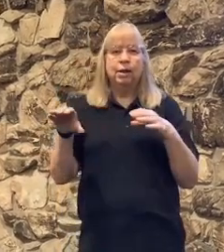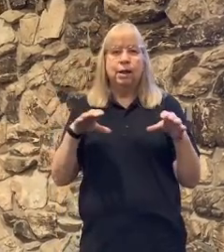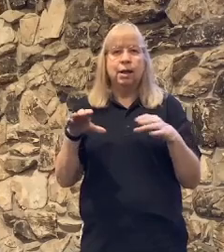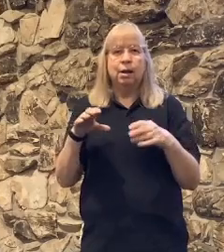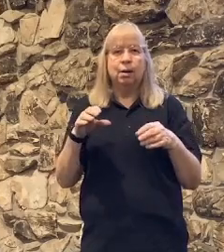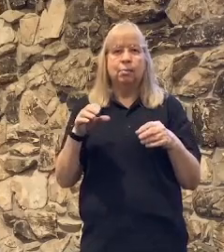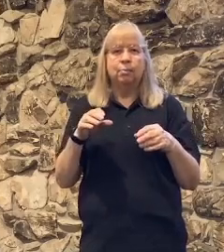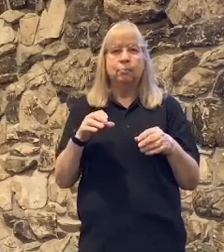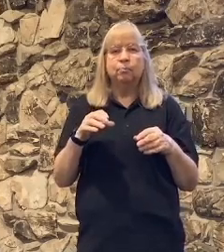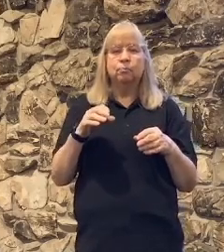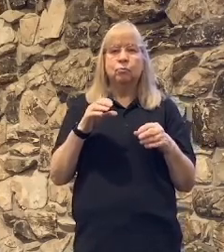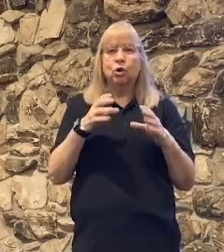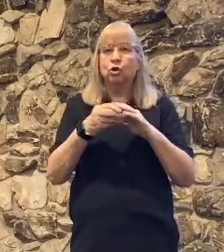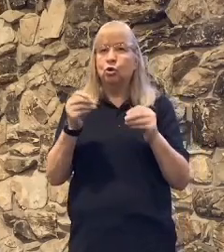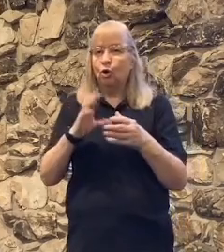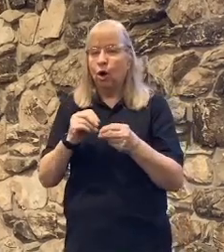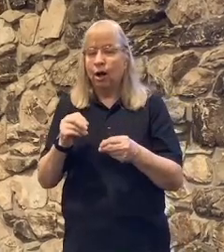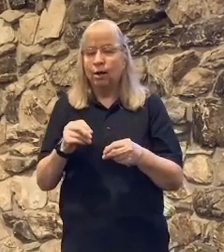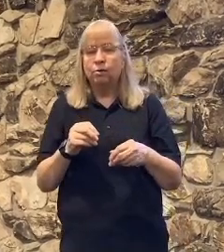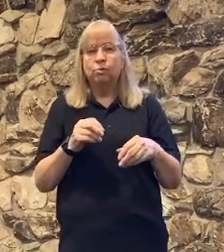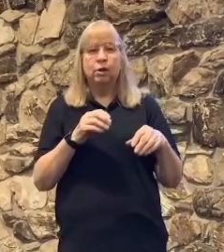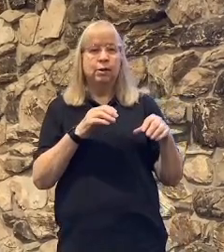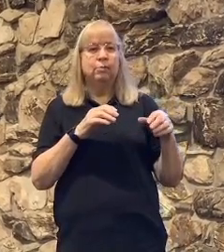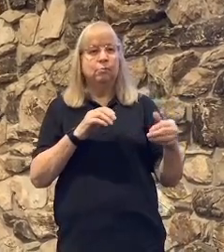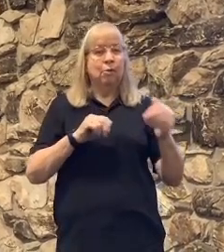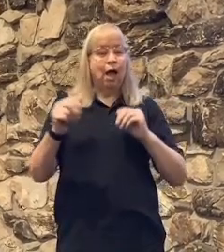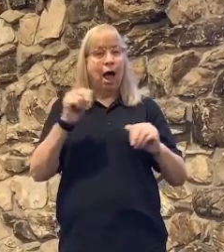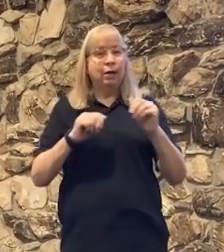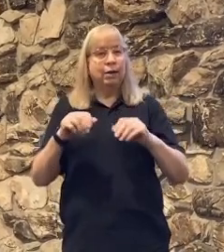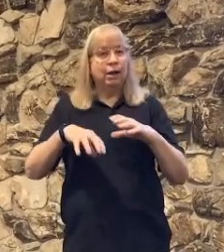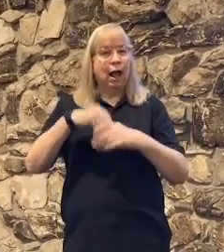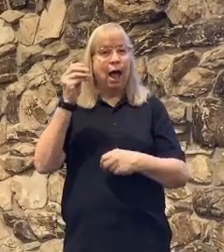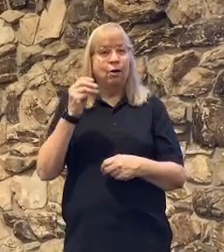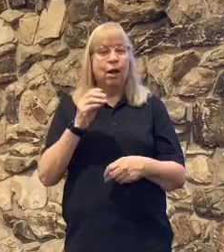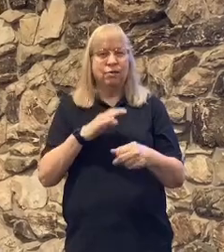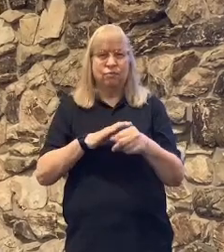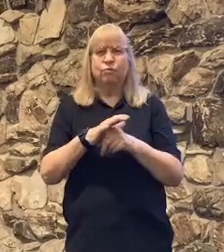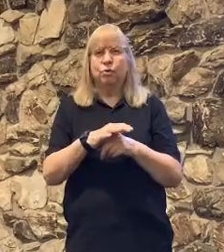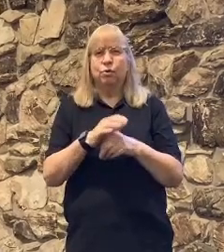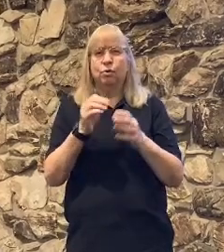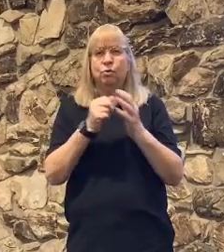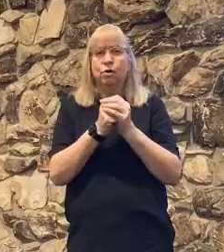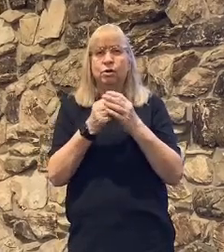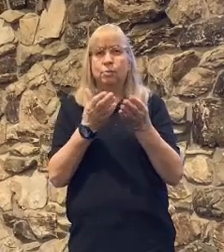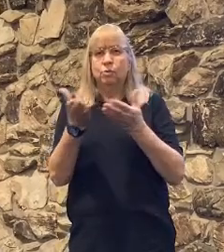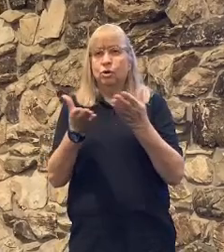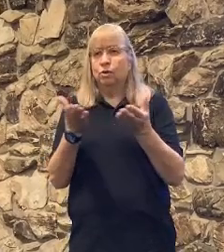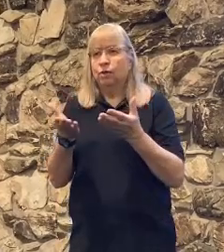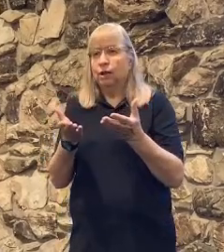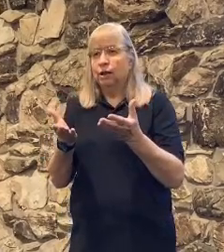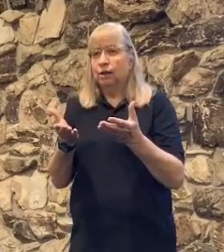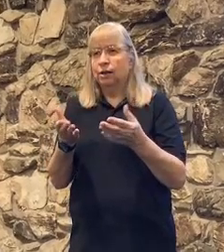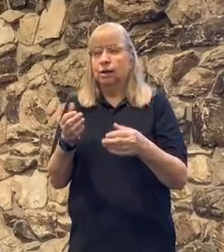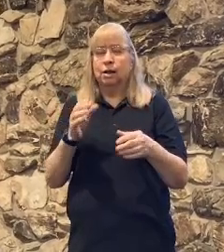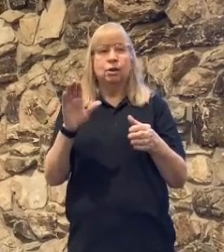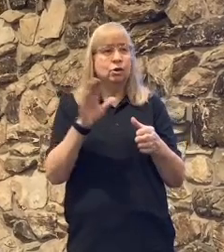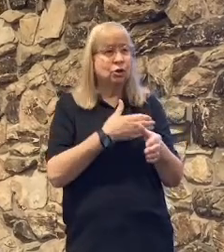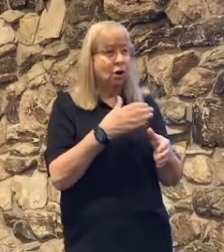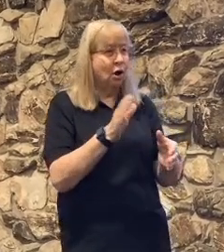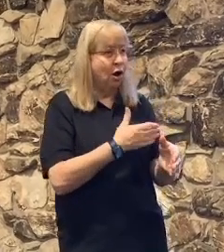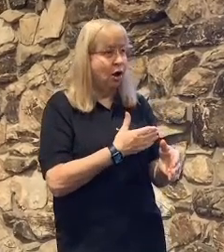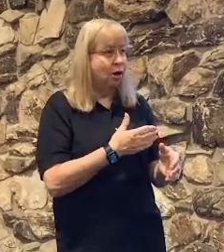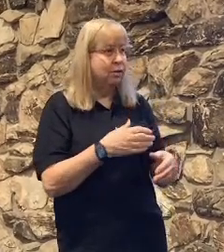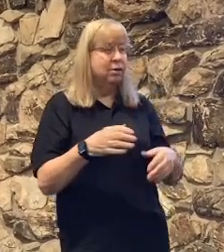story. We acted it out. And the whole worship service, the entire worship service, the songs,